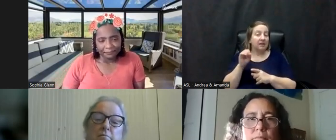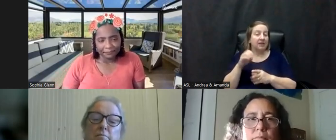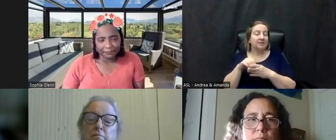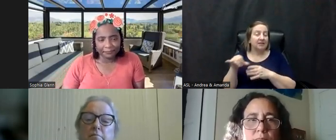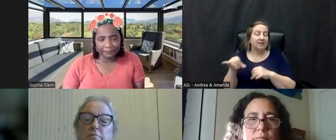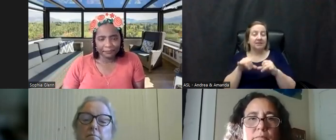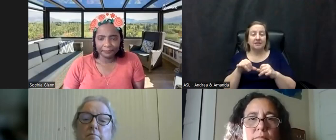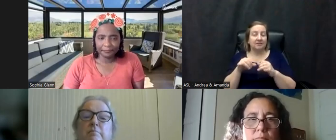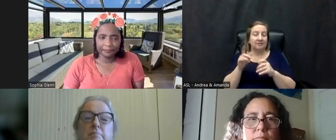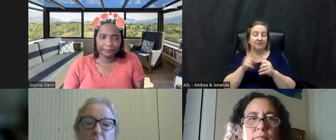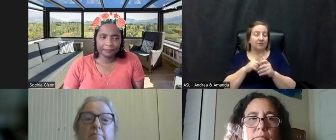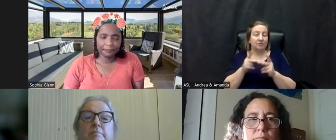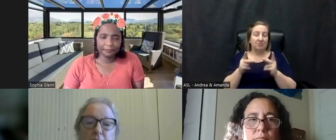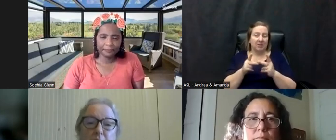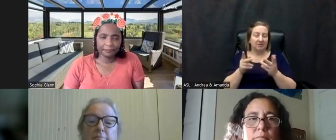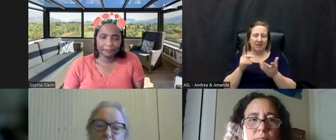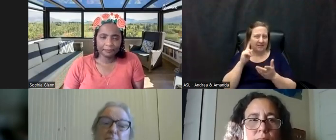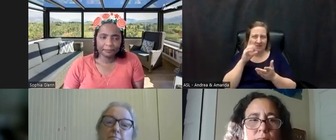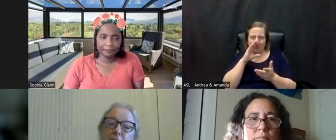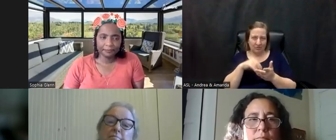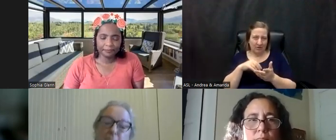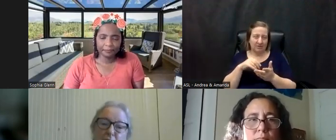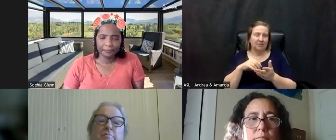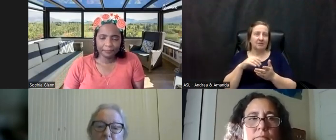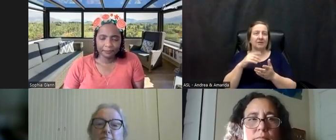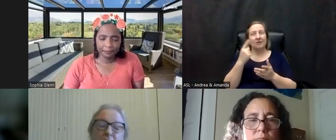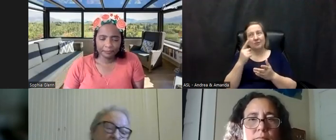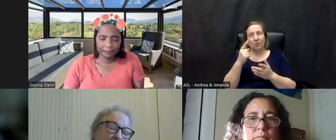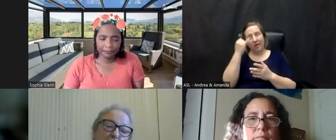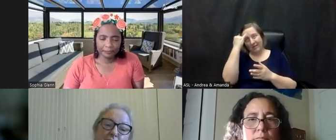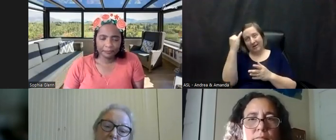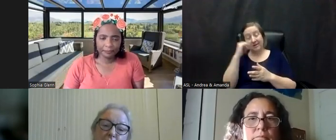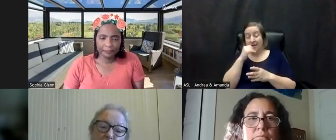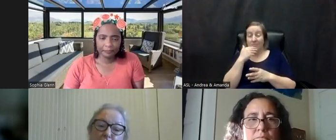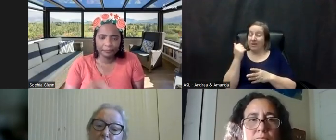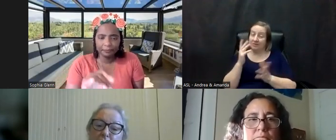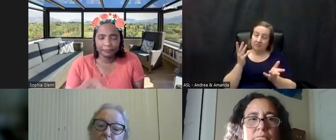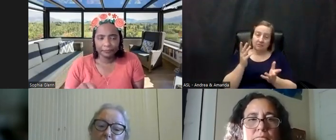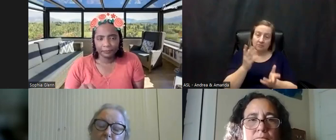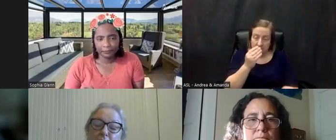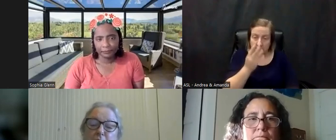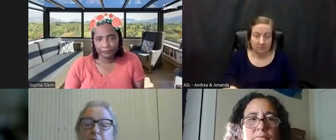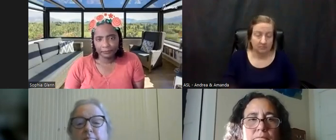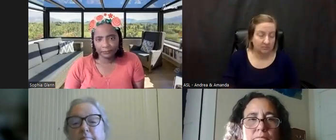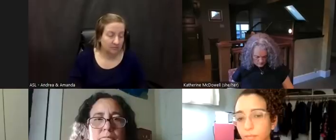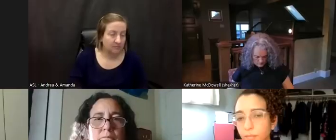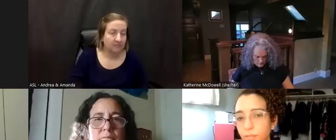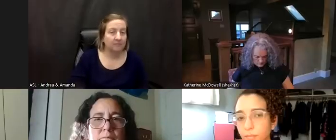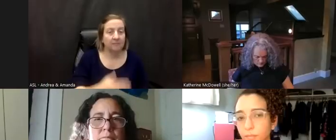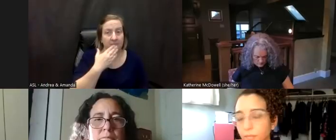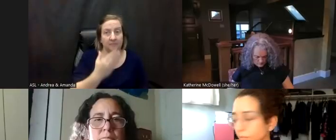But I just thought I'd mention that. You know, again, it's a practice. I'm not saying it's the best practice. Thank you.